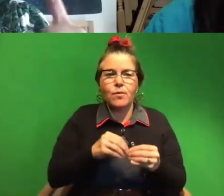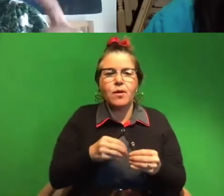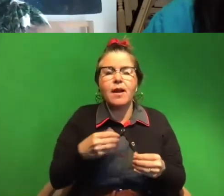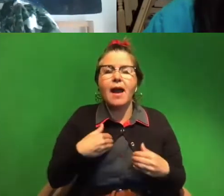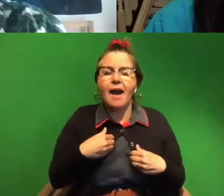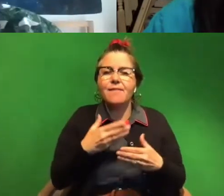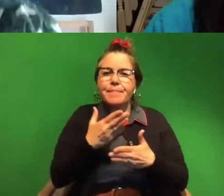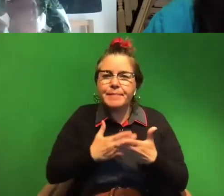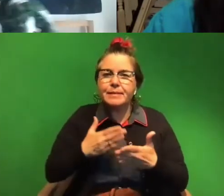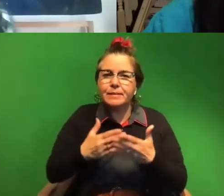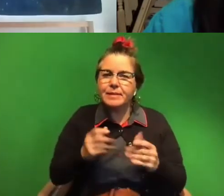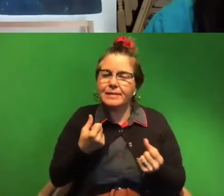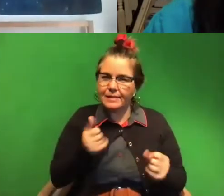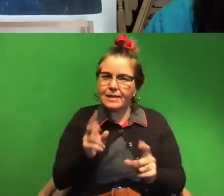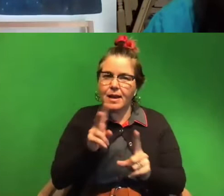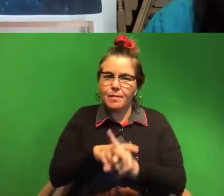that are still applicable today.